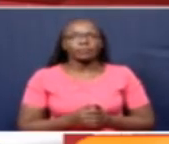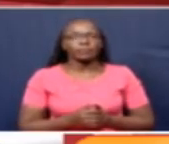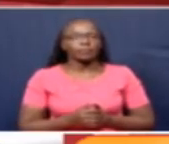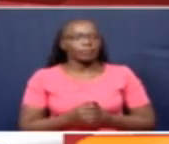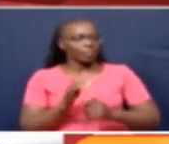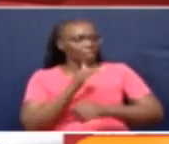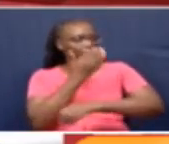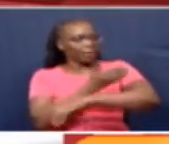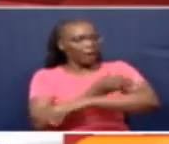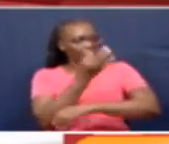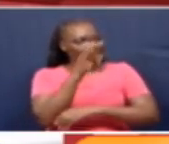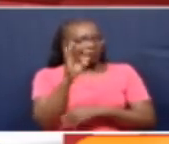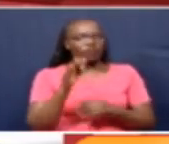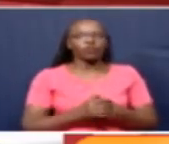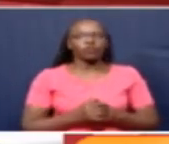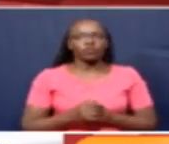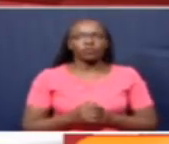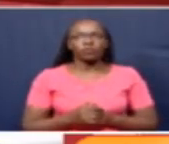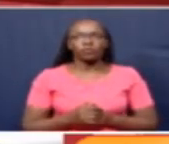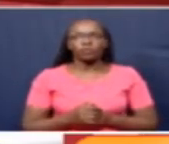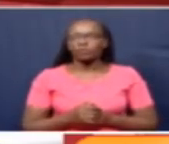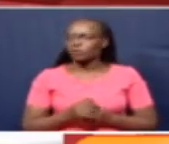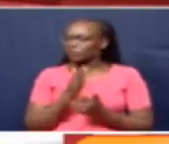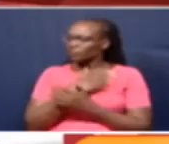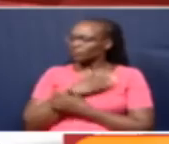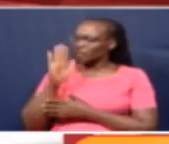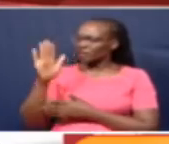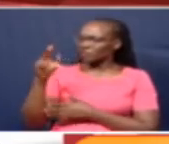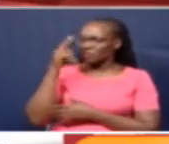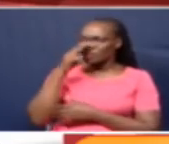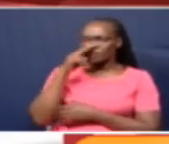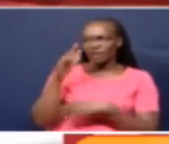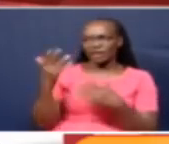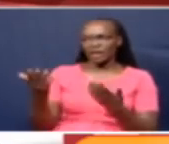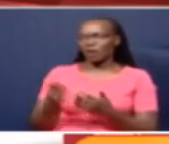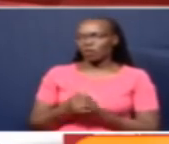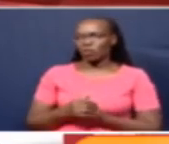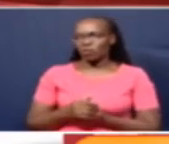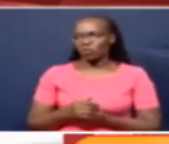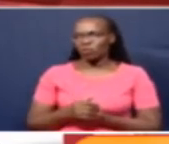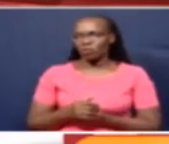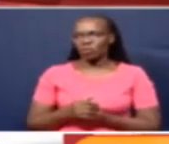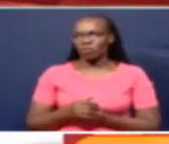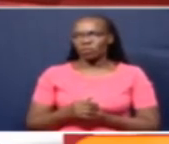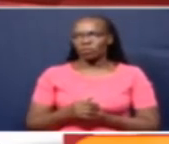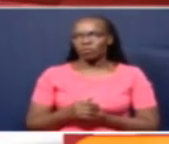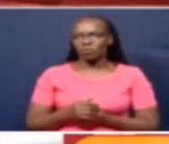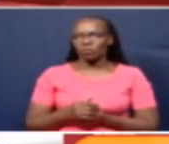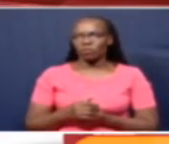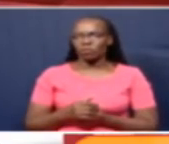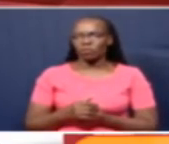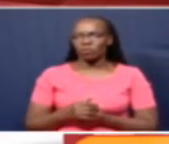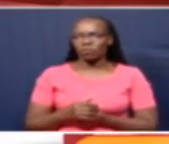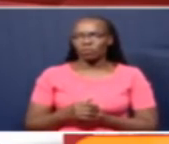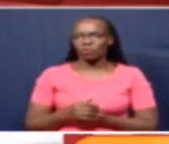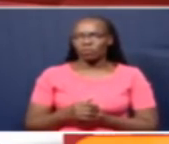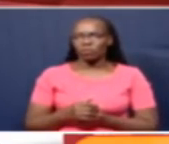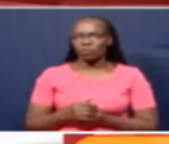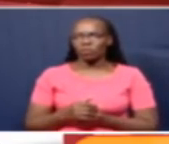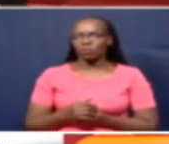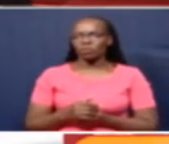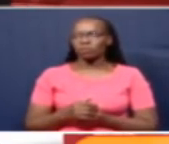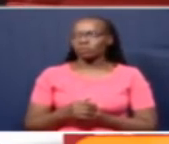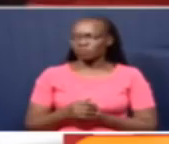Power off. What kind of friends do you have, man? Look, there's another one coming in. Eric, go down.